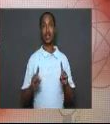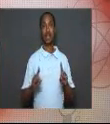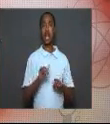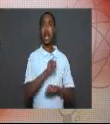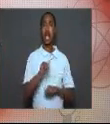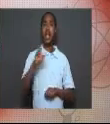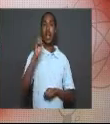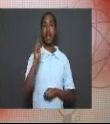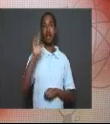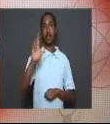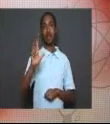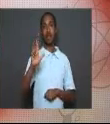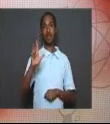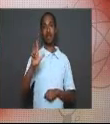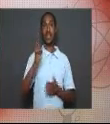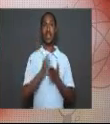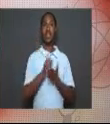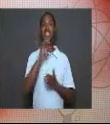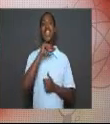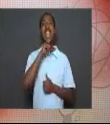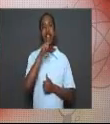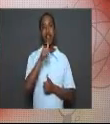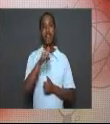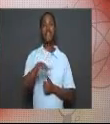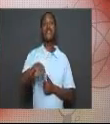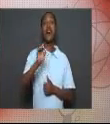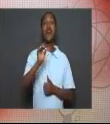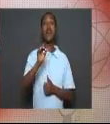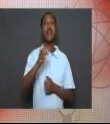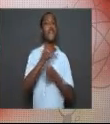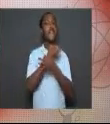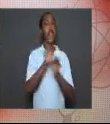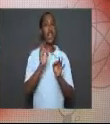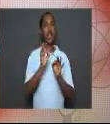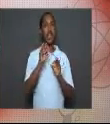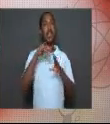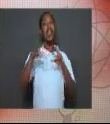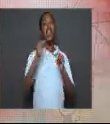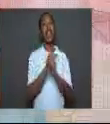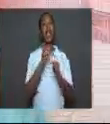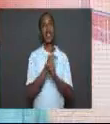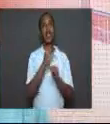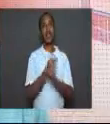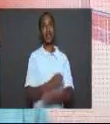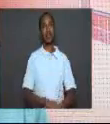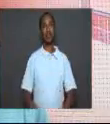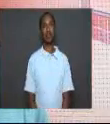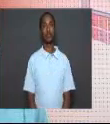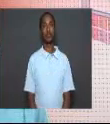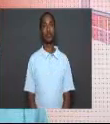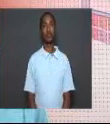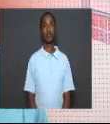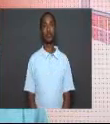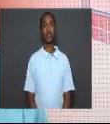like aluminium, it is never found as a free metal in nature.